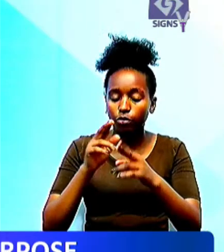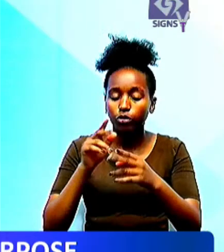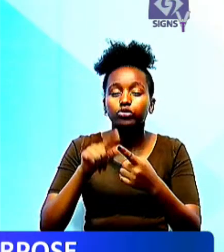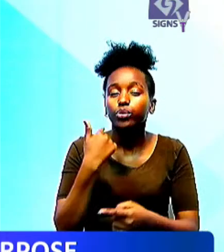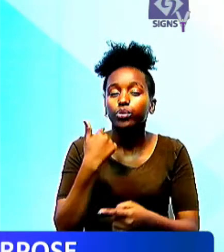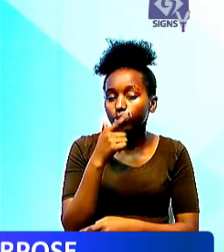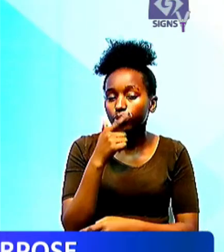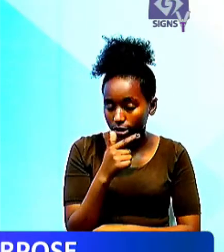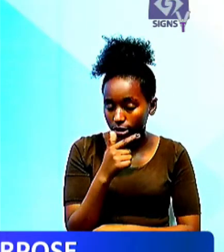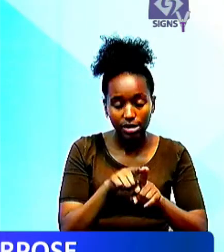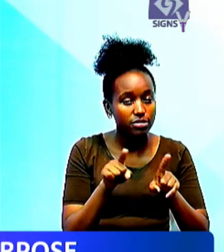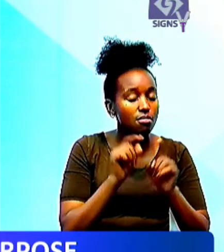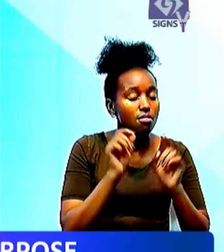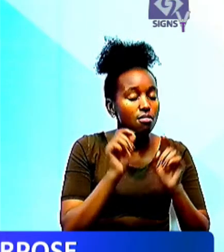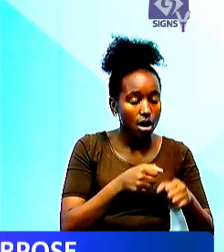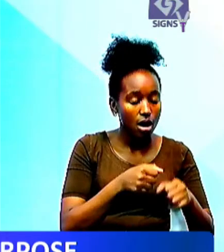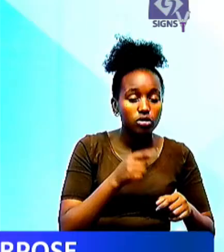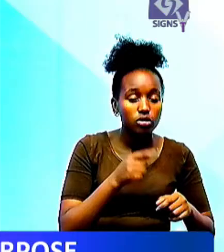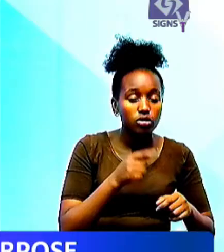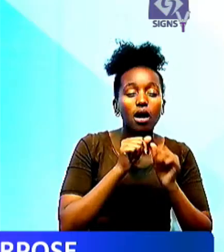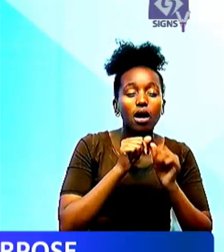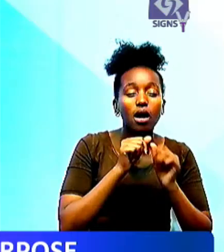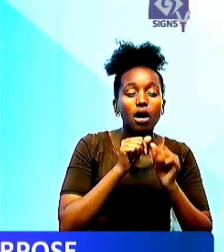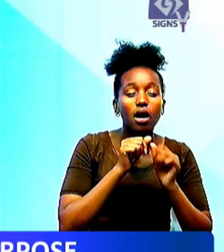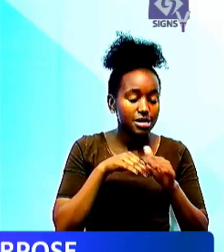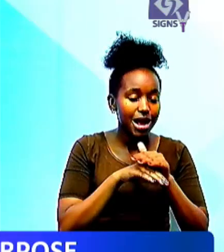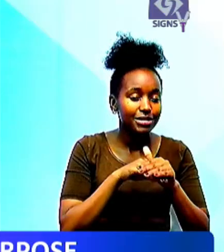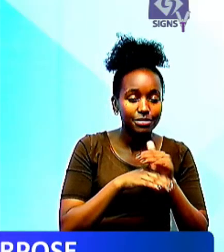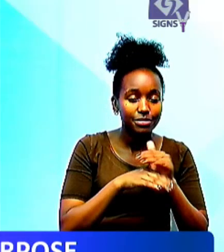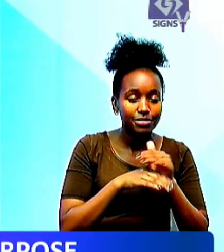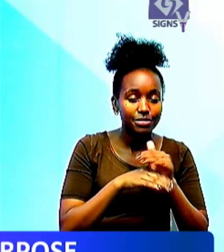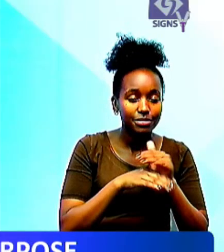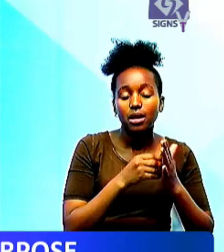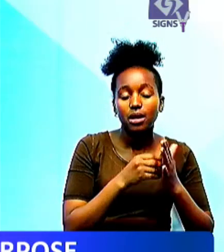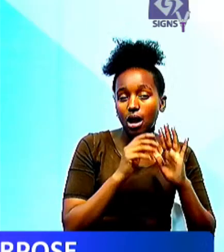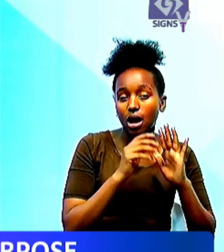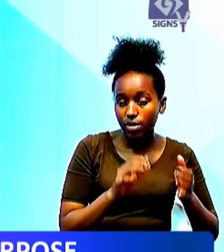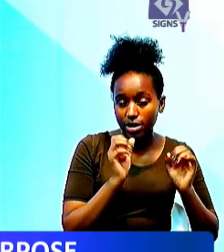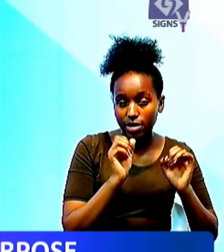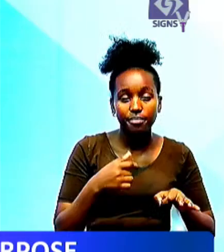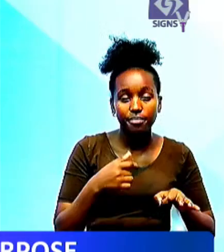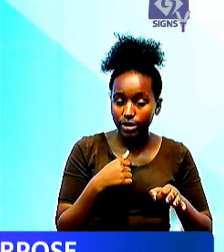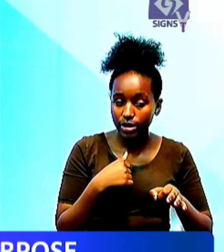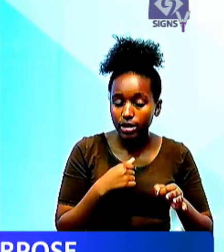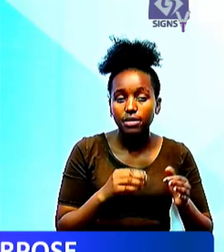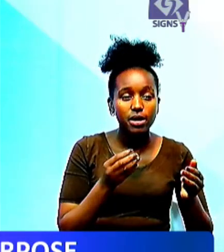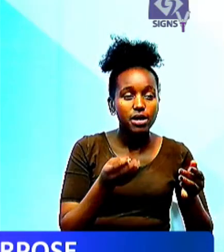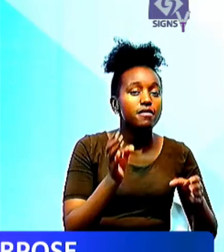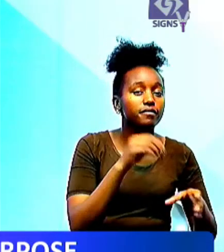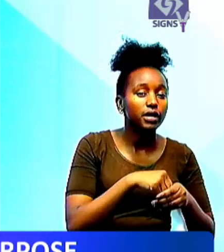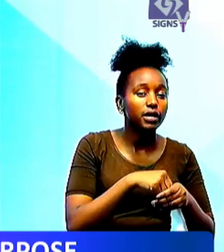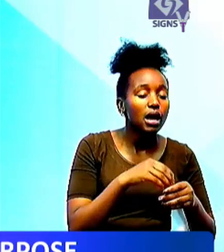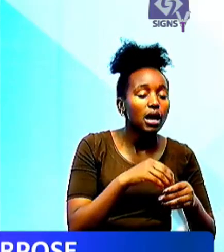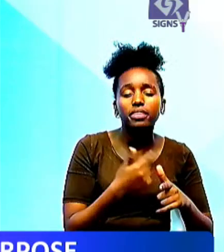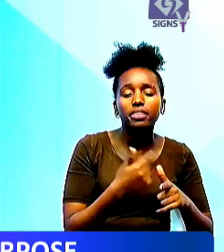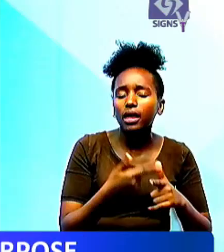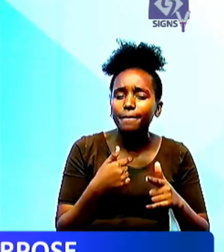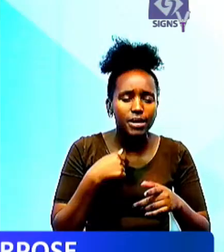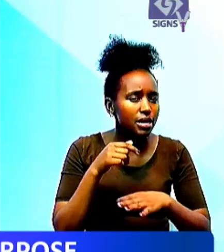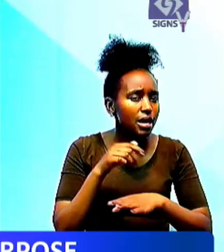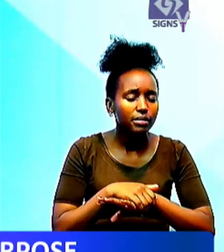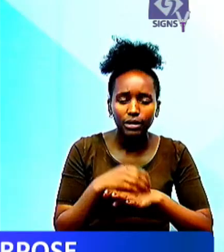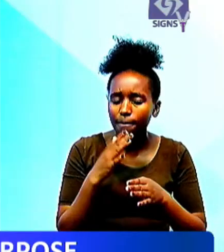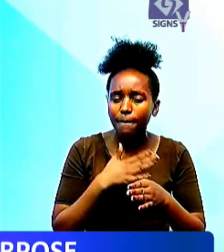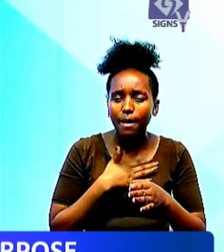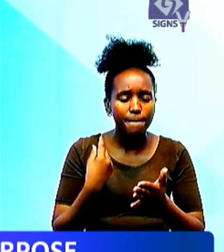Two, how can I access my money? I've invested. In case I want my money, how quick can I get my money back?